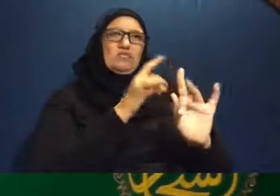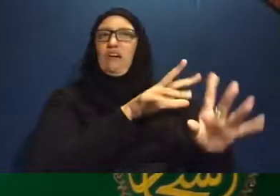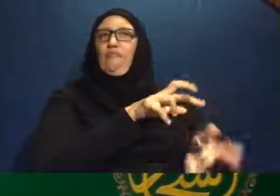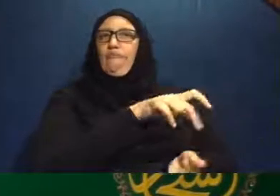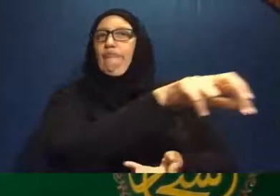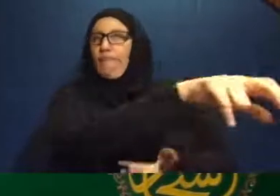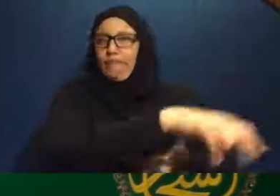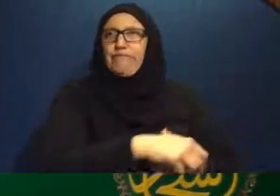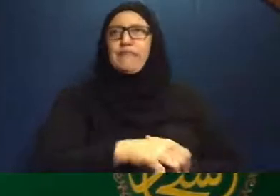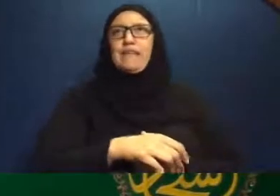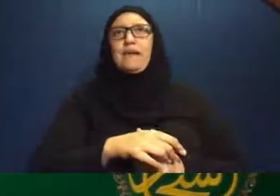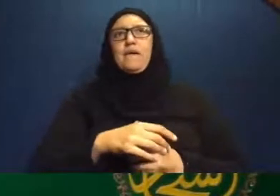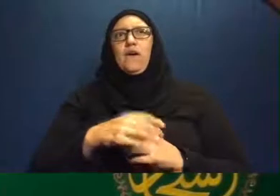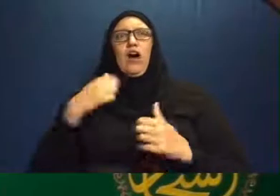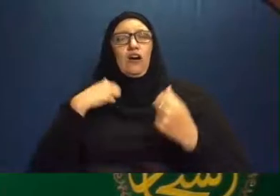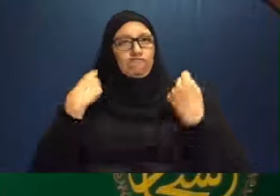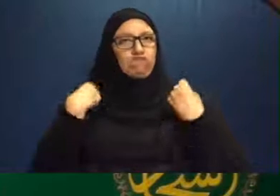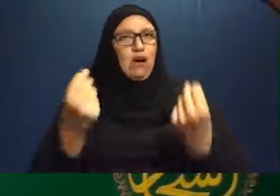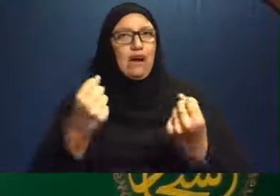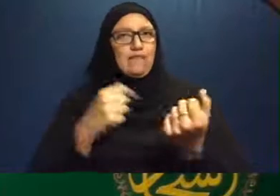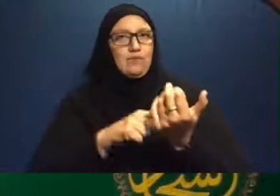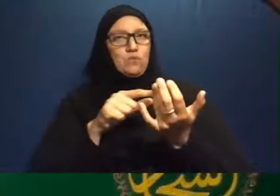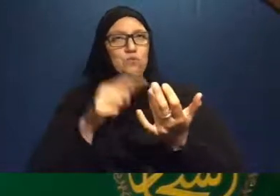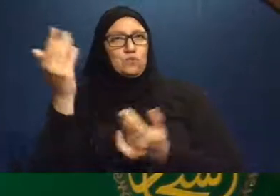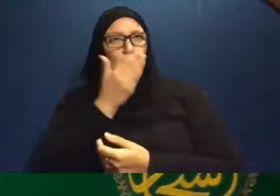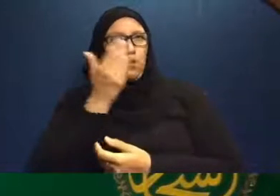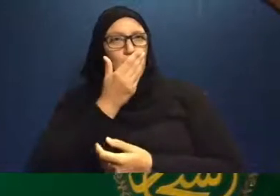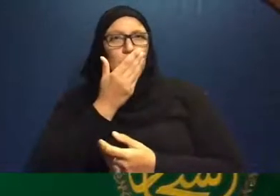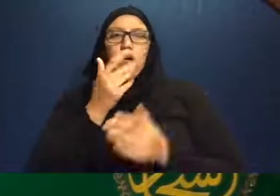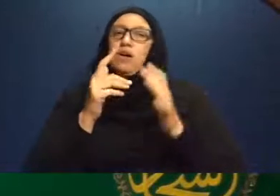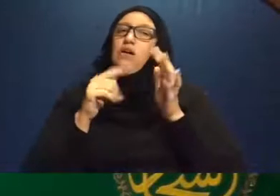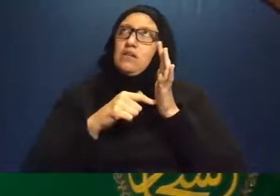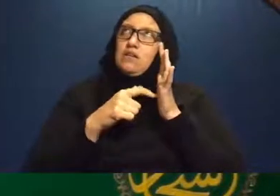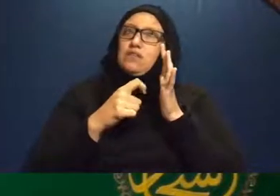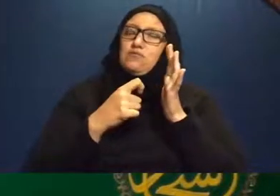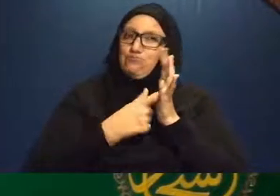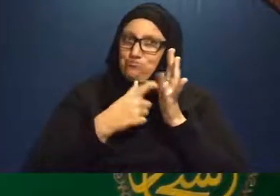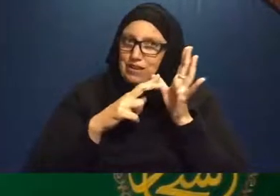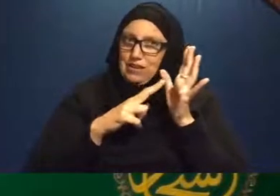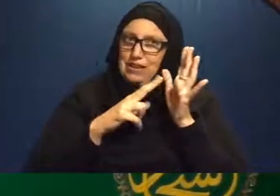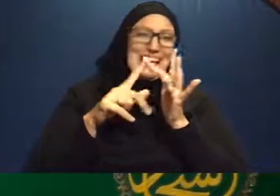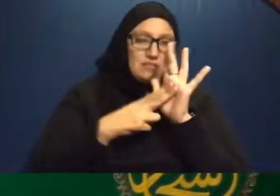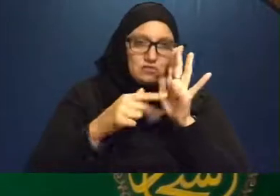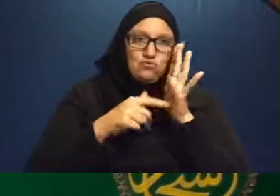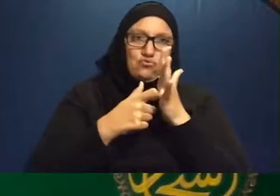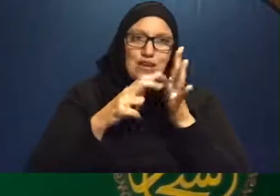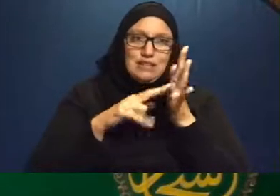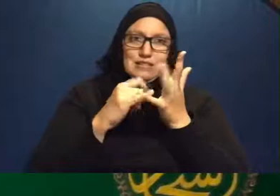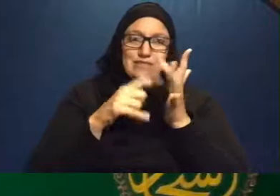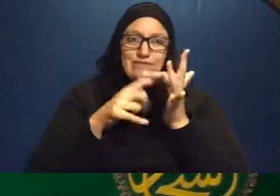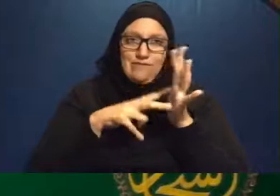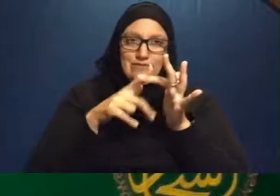right? Here, in our example, the Almighty God doesn't say, whoever does good, I reward